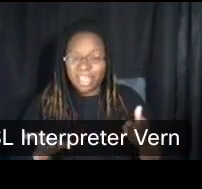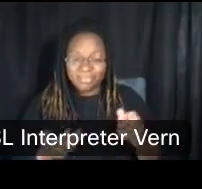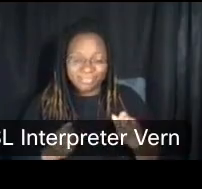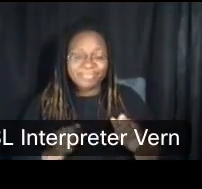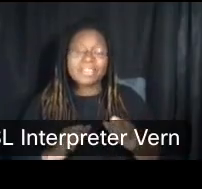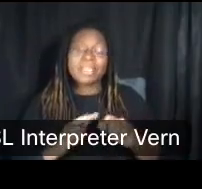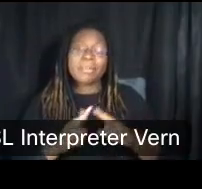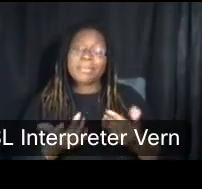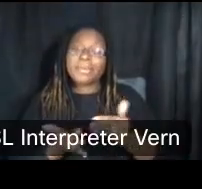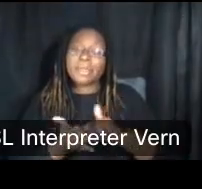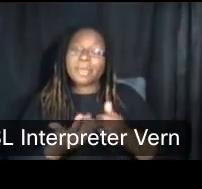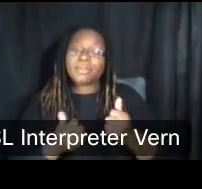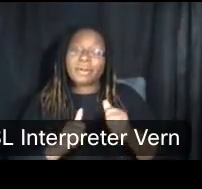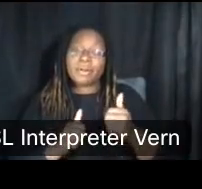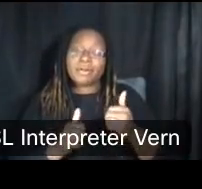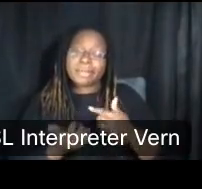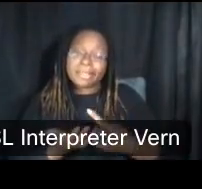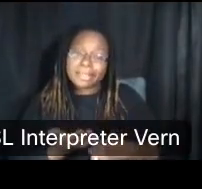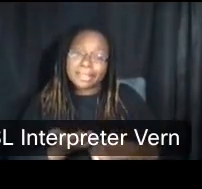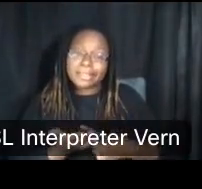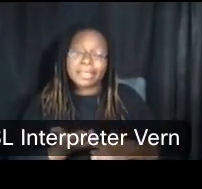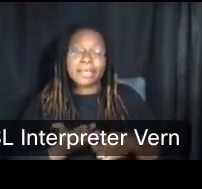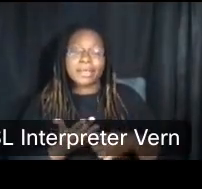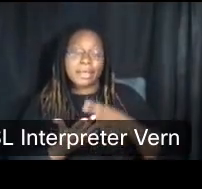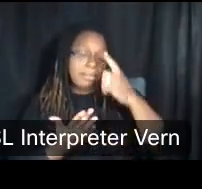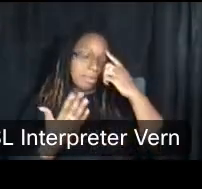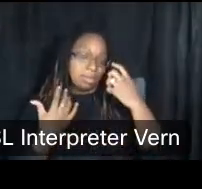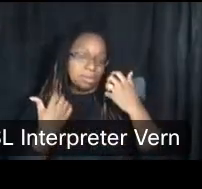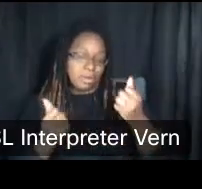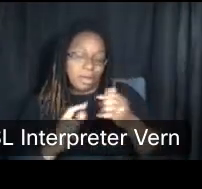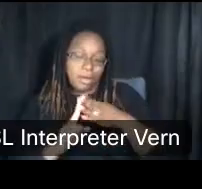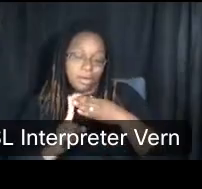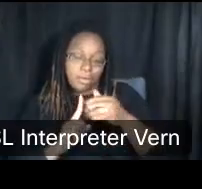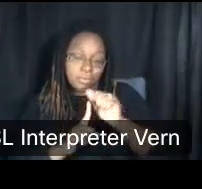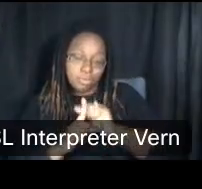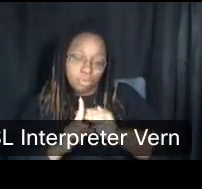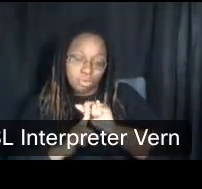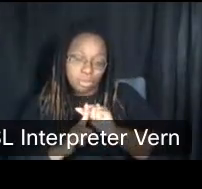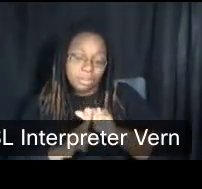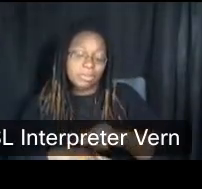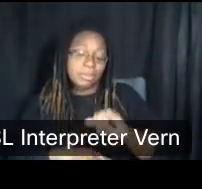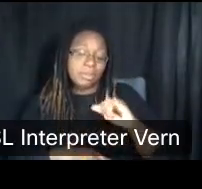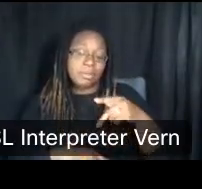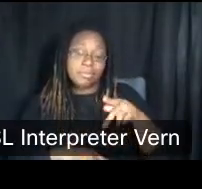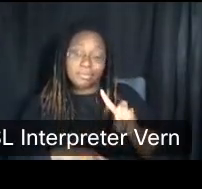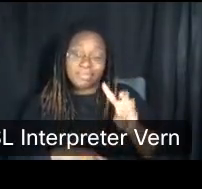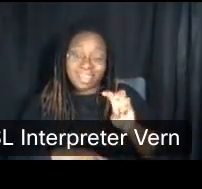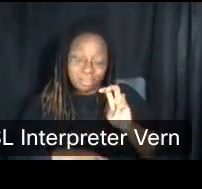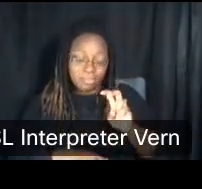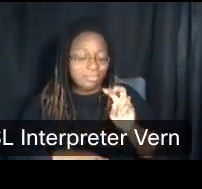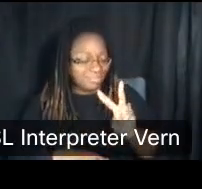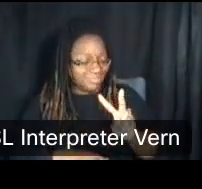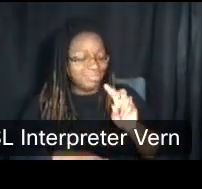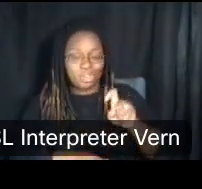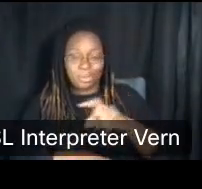discussing mental health coercion and intimate partner violence as part of a mental health history. So, being able